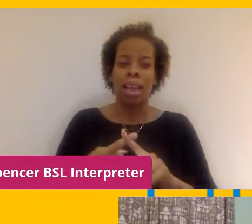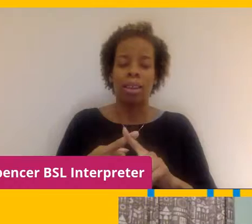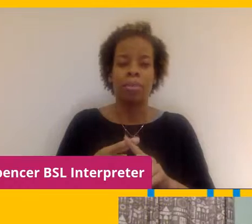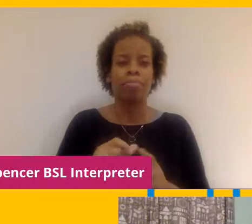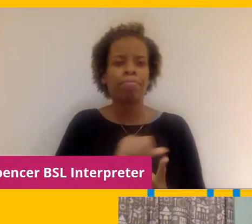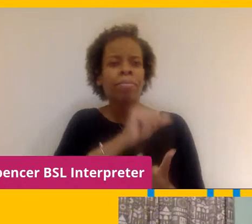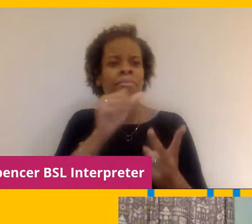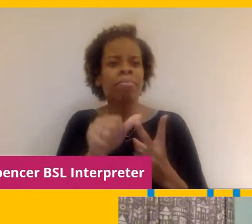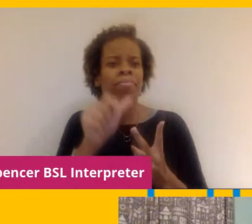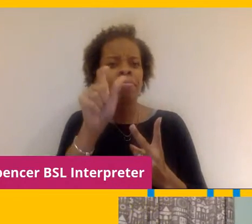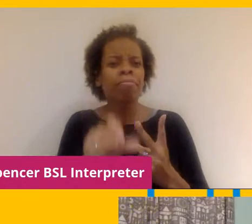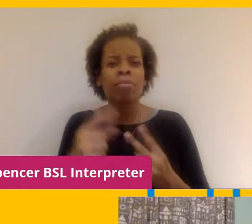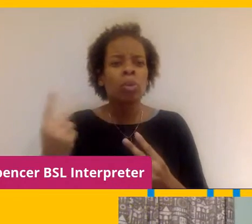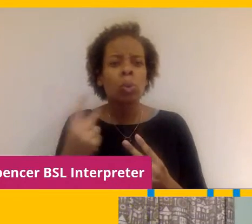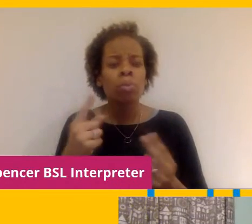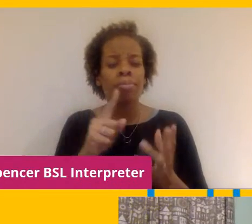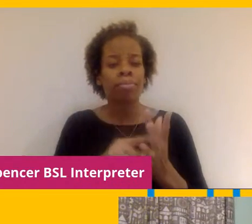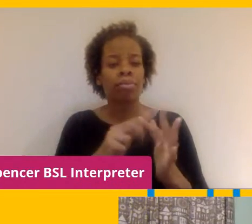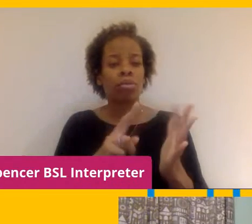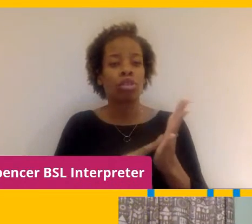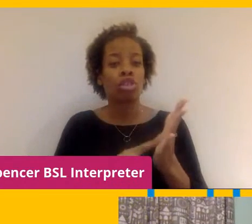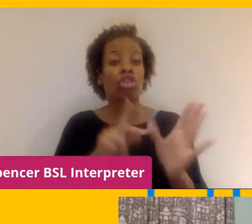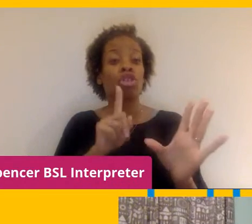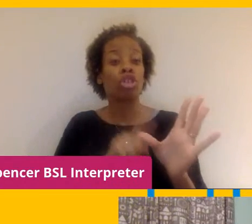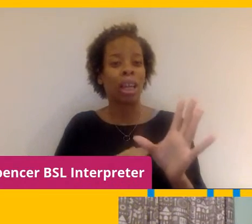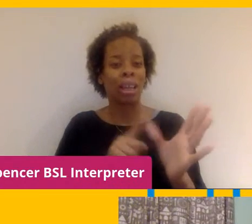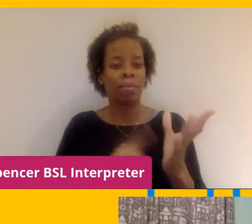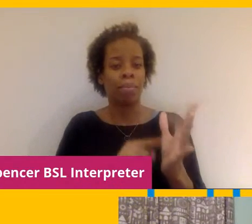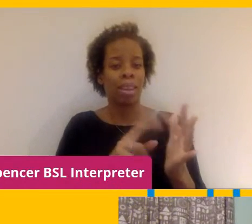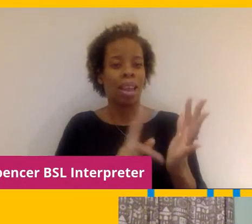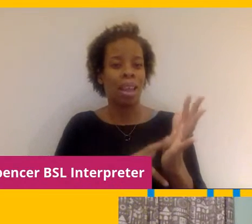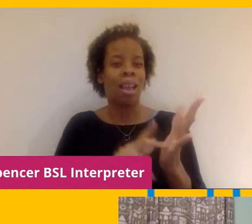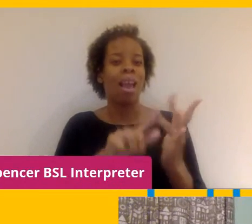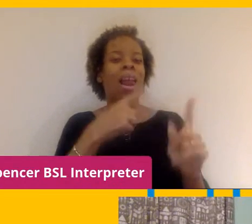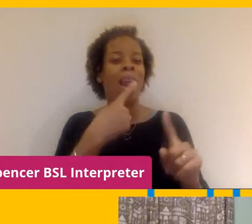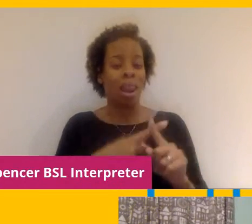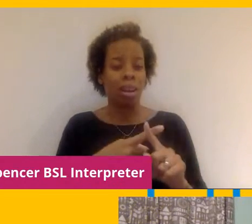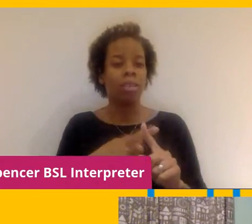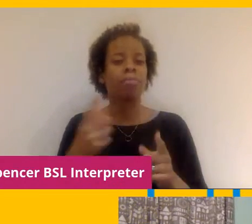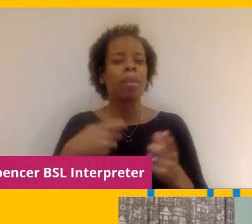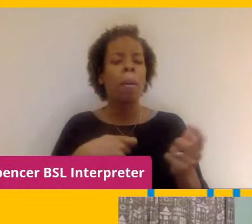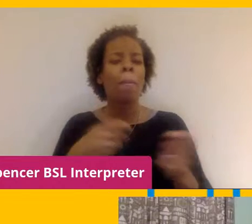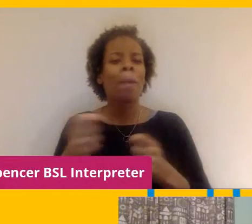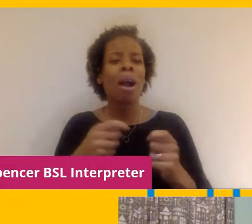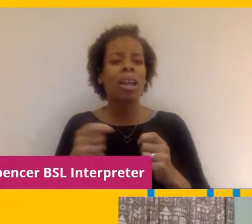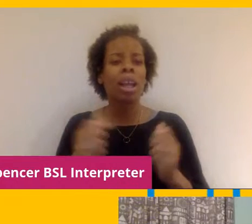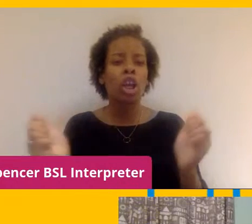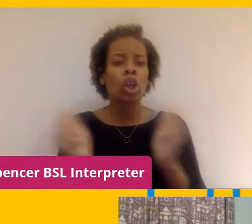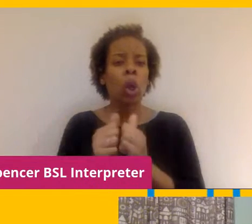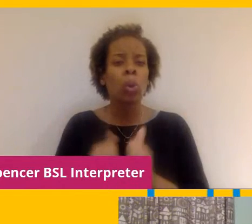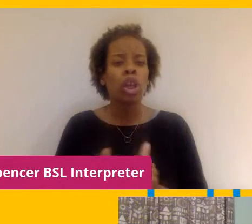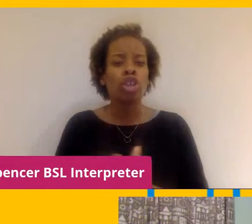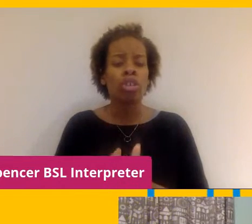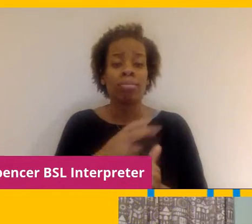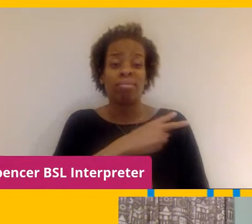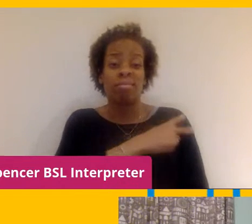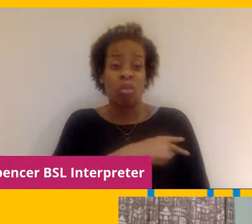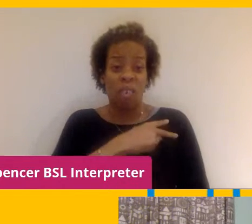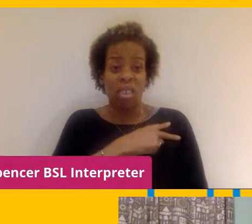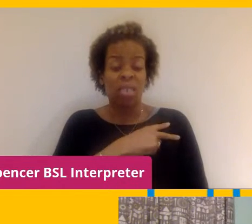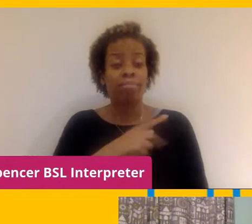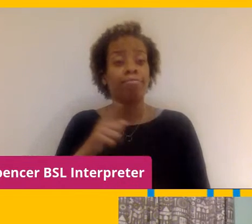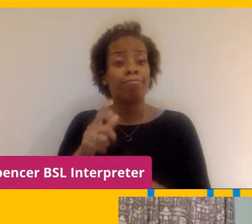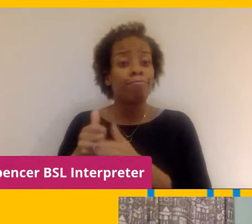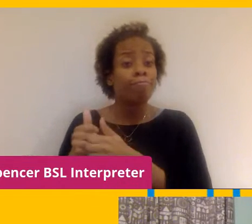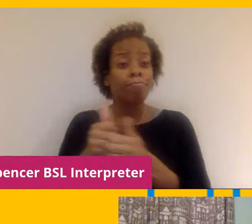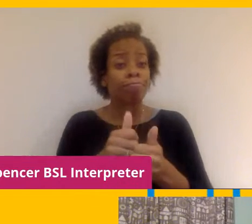Jenny, who is our bargaining and negotiations official who supports the ARPS committee and the work that UCU does for ARPS members. And Jenny's